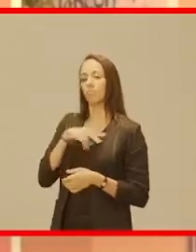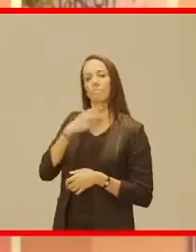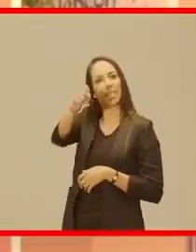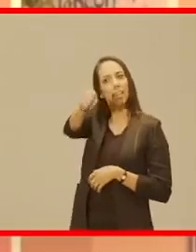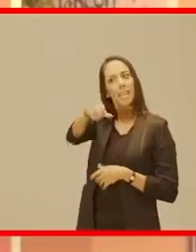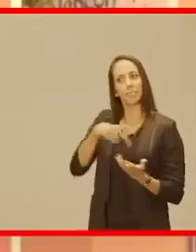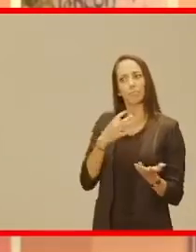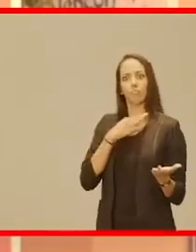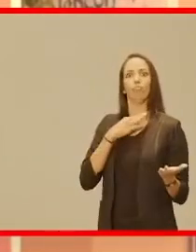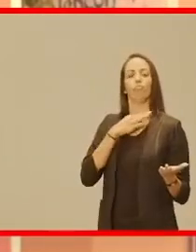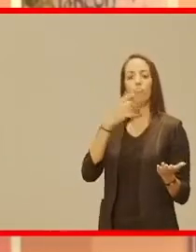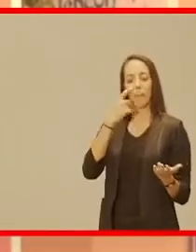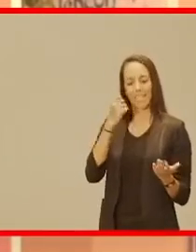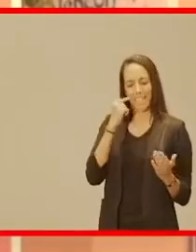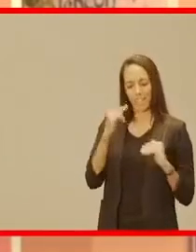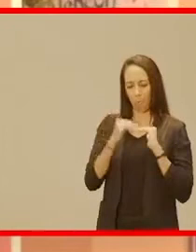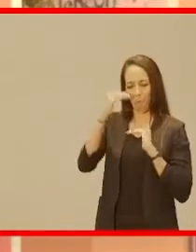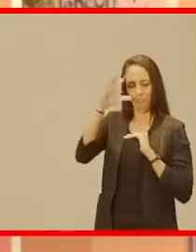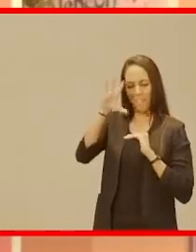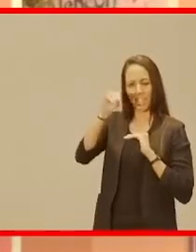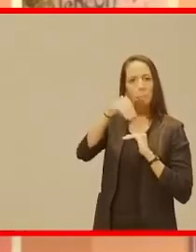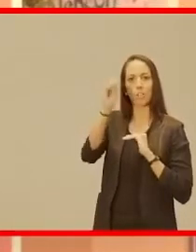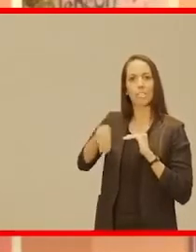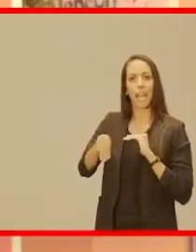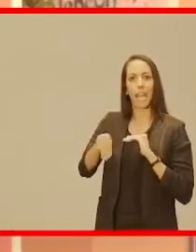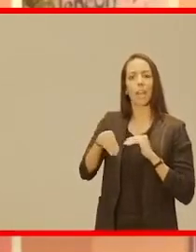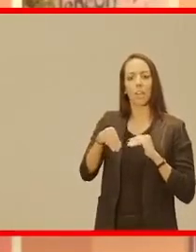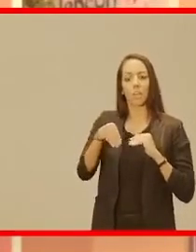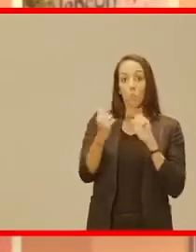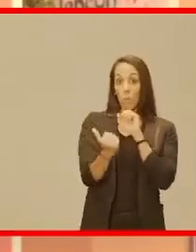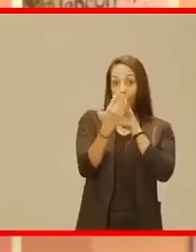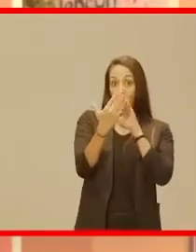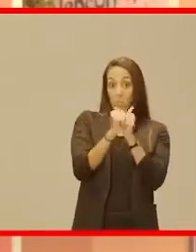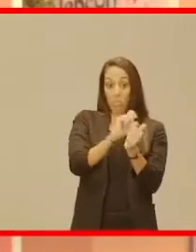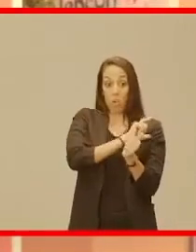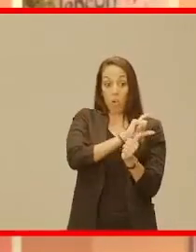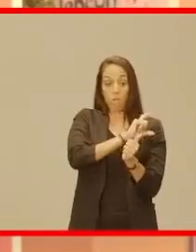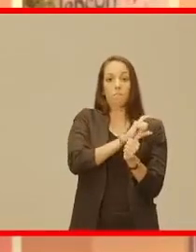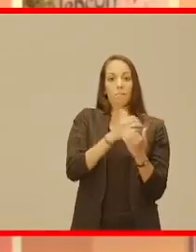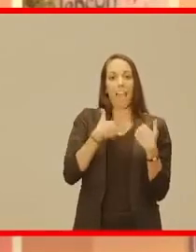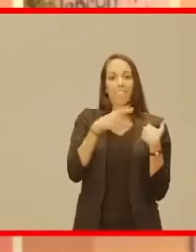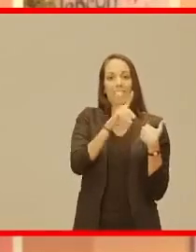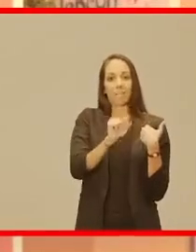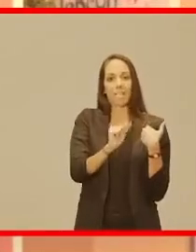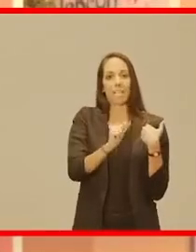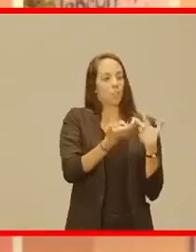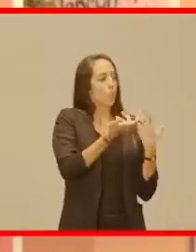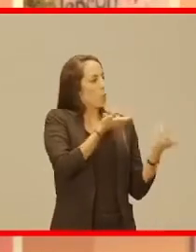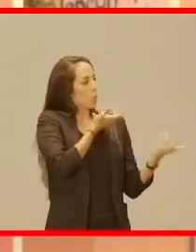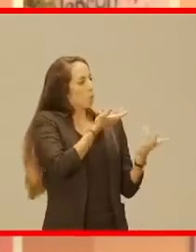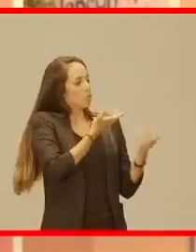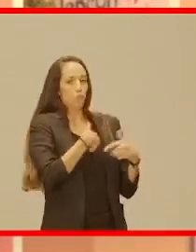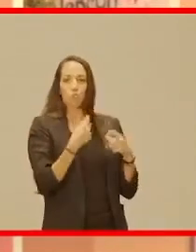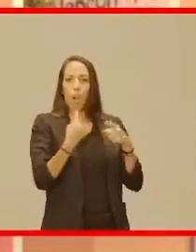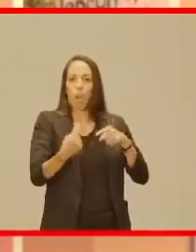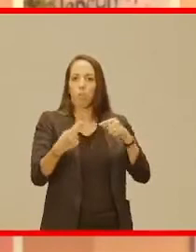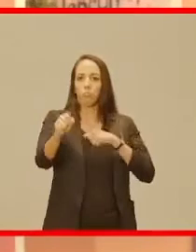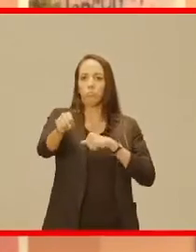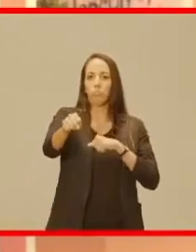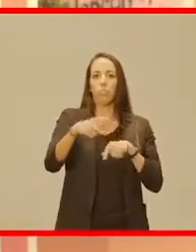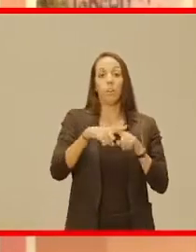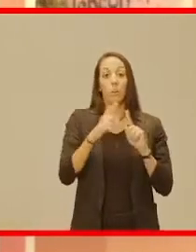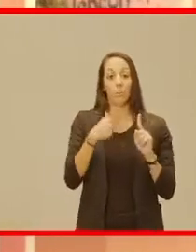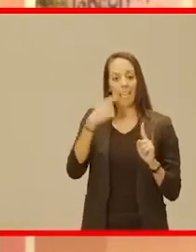50% of people that are harmed by law enforcement have disabilities. And so I think about Daniel, and I just think that he's